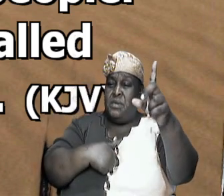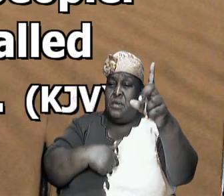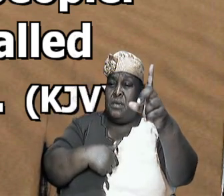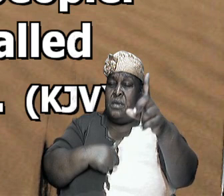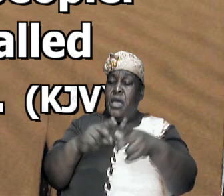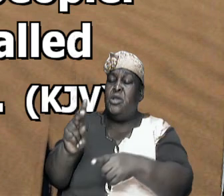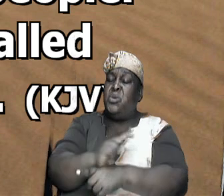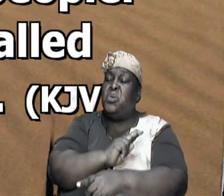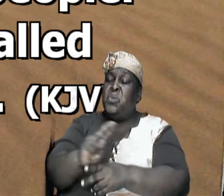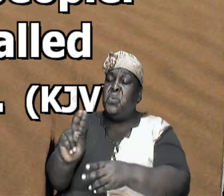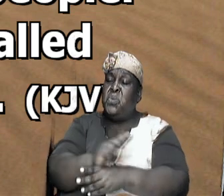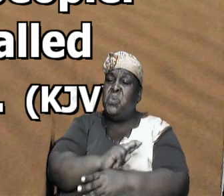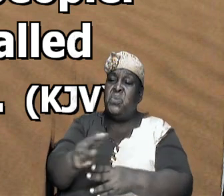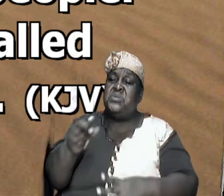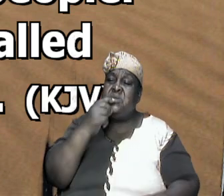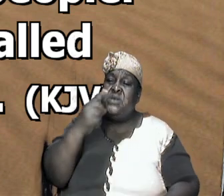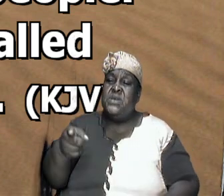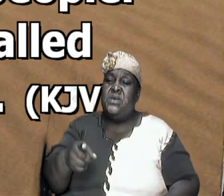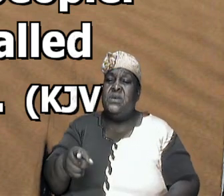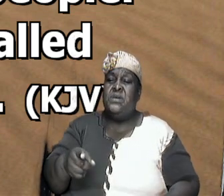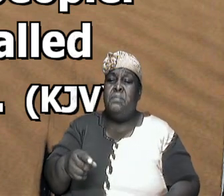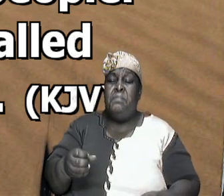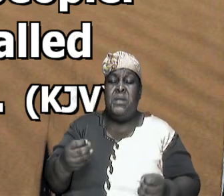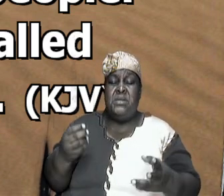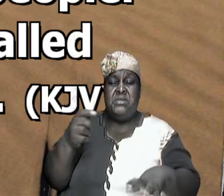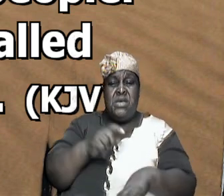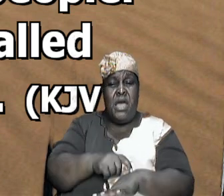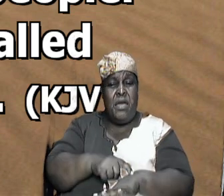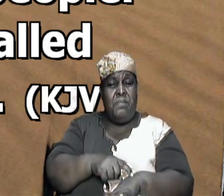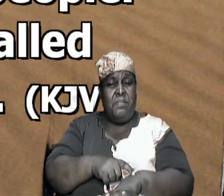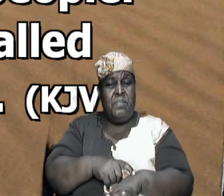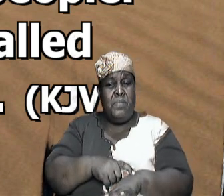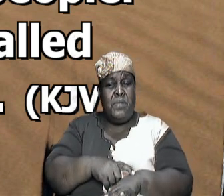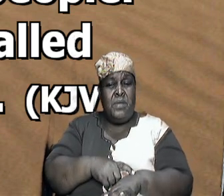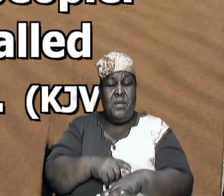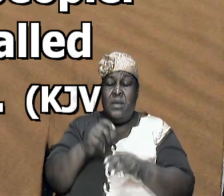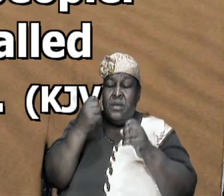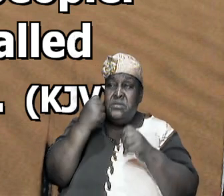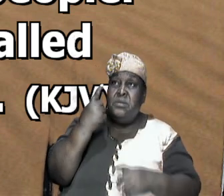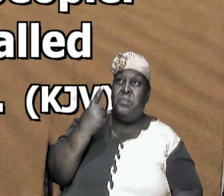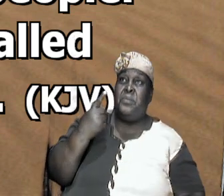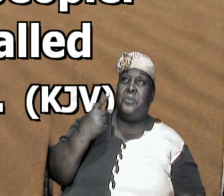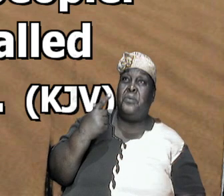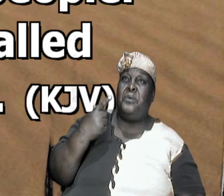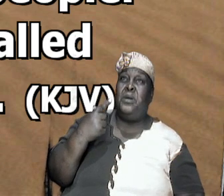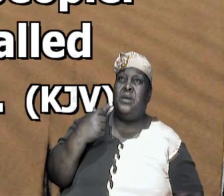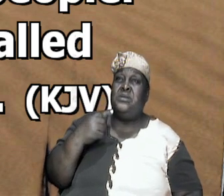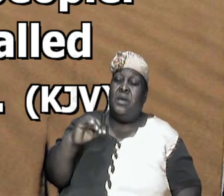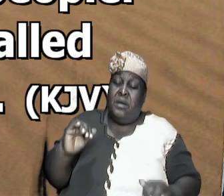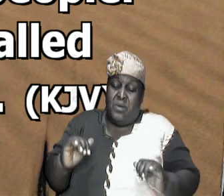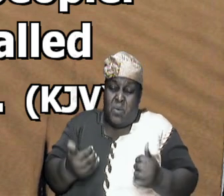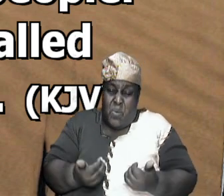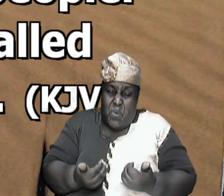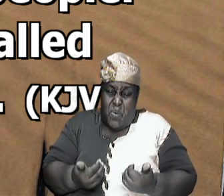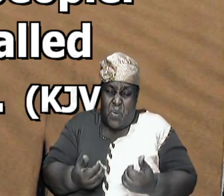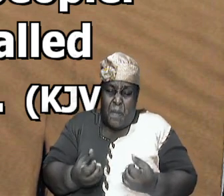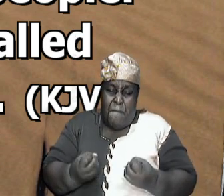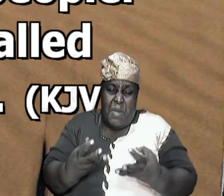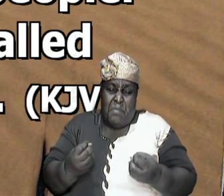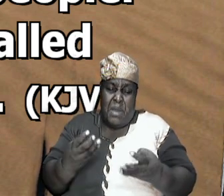used the term extensively. And I was even surprised at how